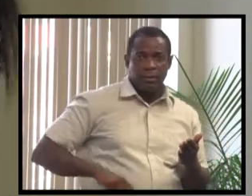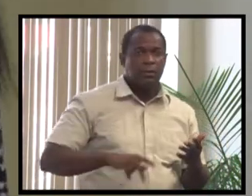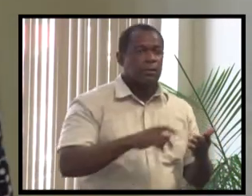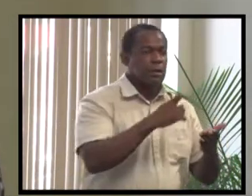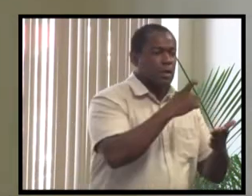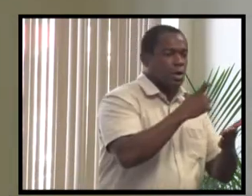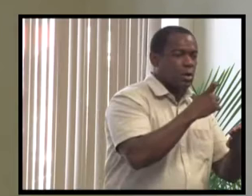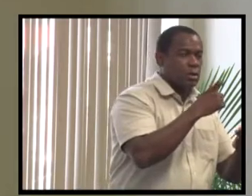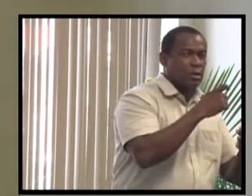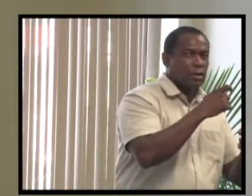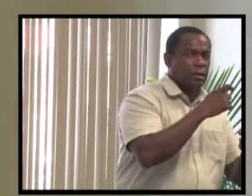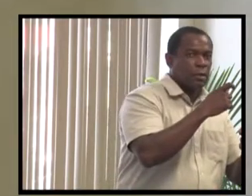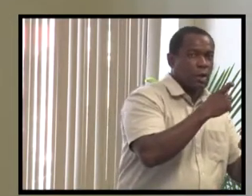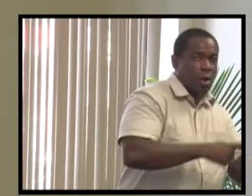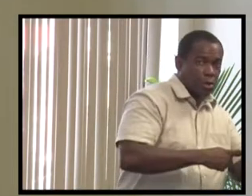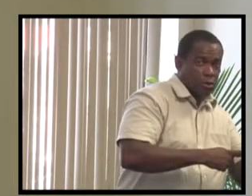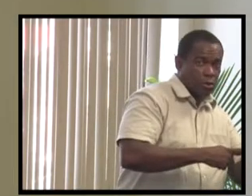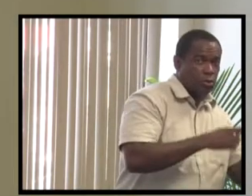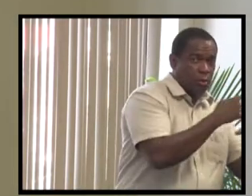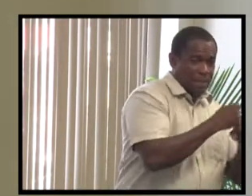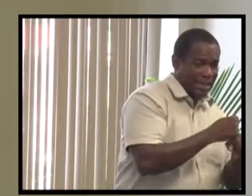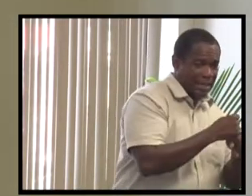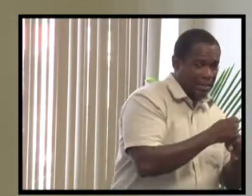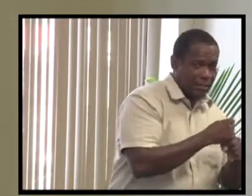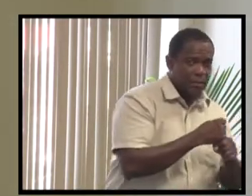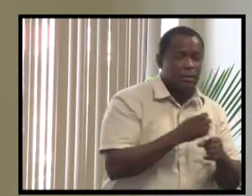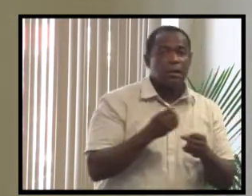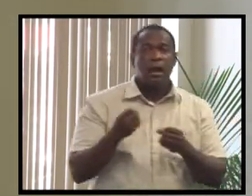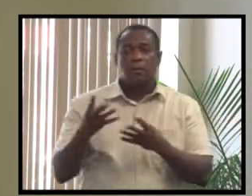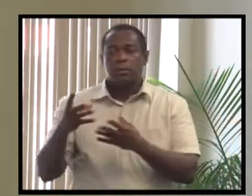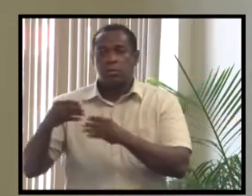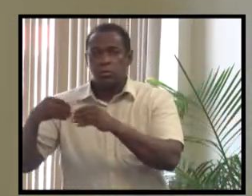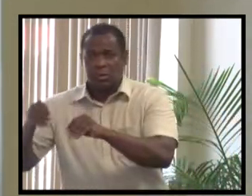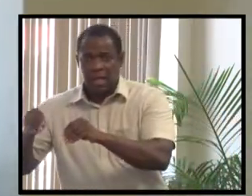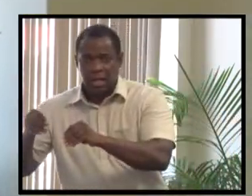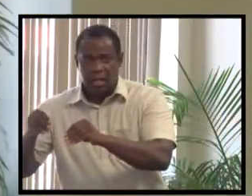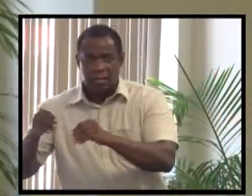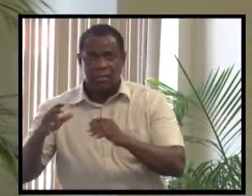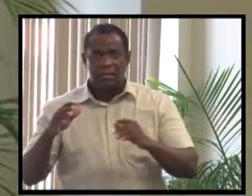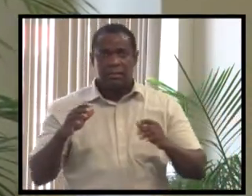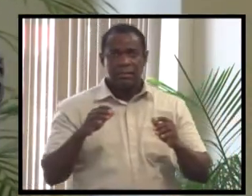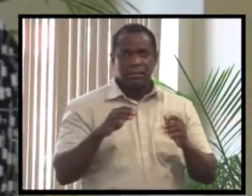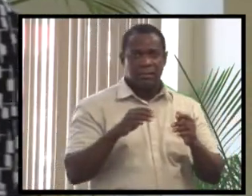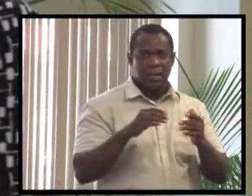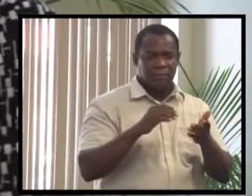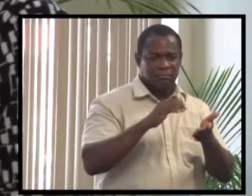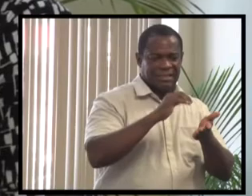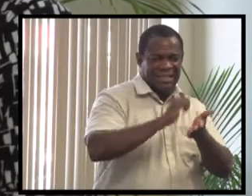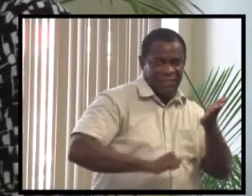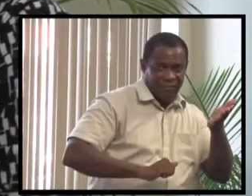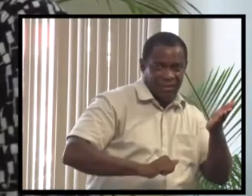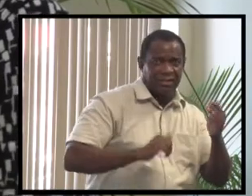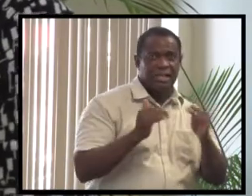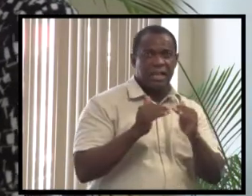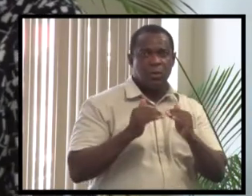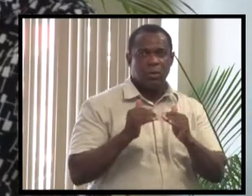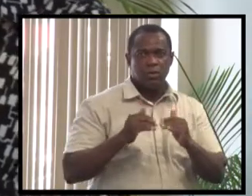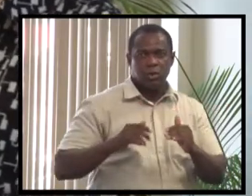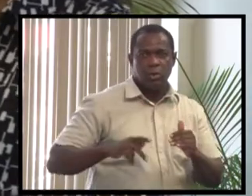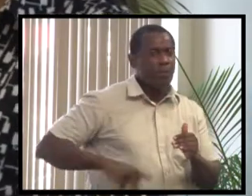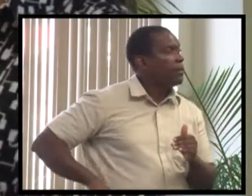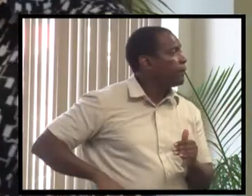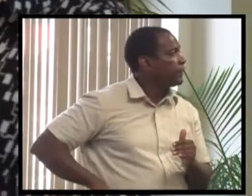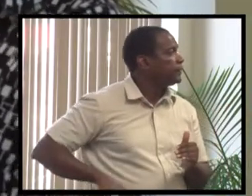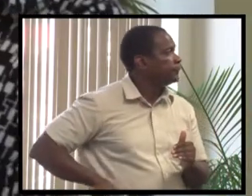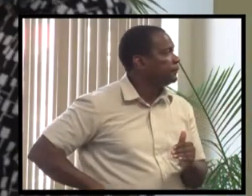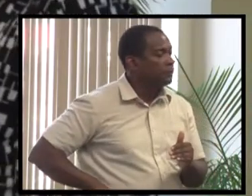for retailers it's a lot easier because they buy a lot of their clothes from manufacturers. So we know, we just pay them one flat cost, and then we